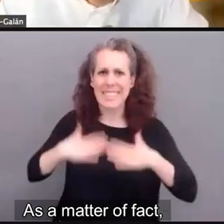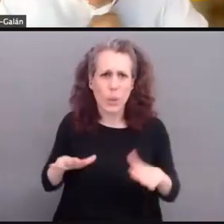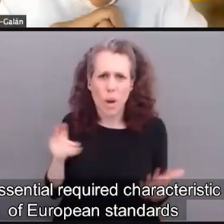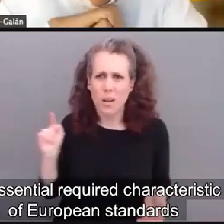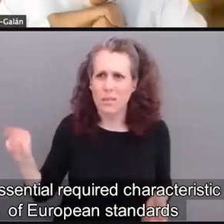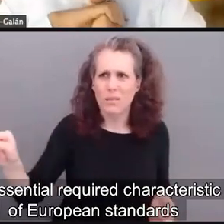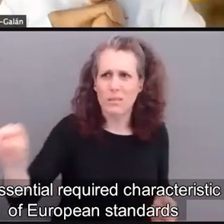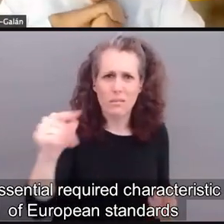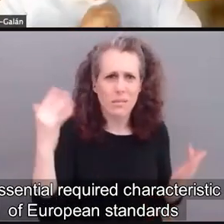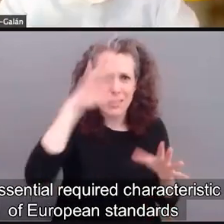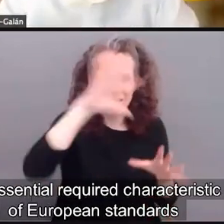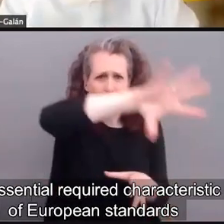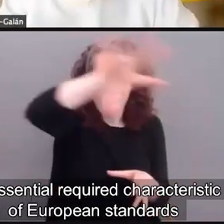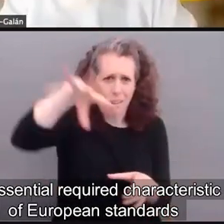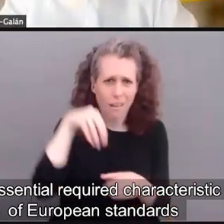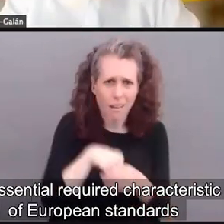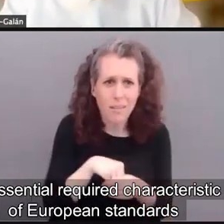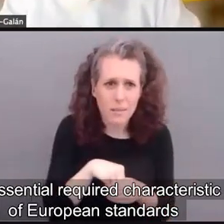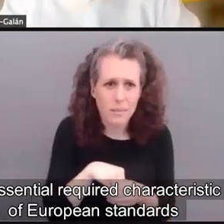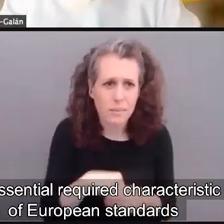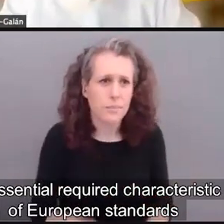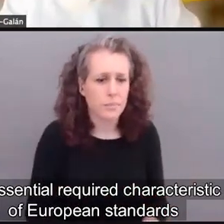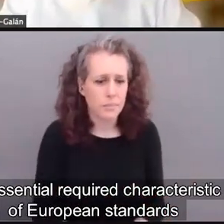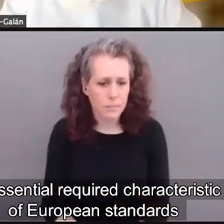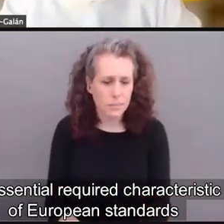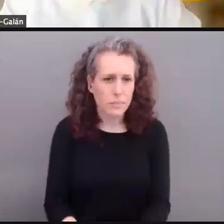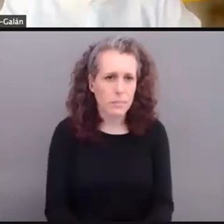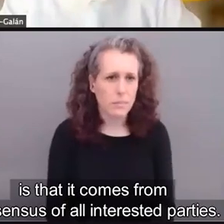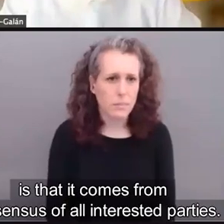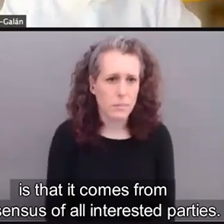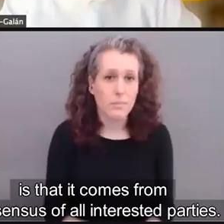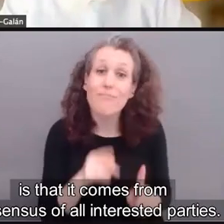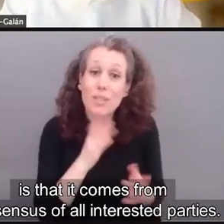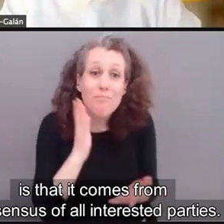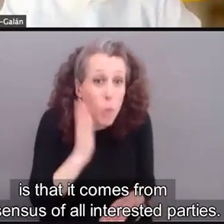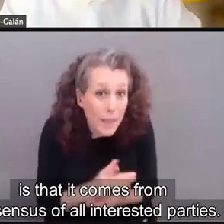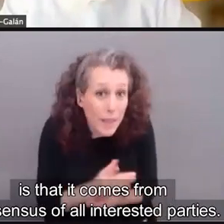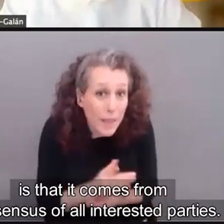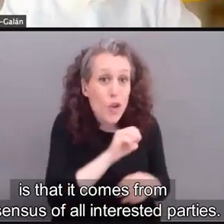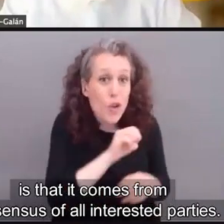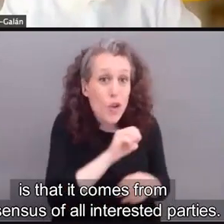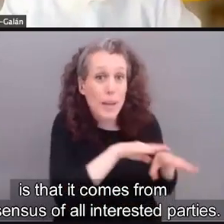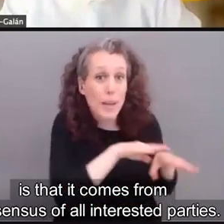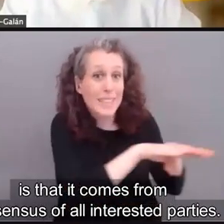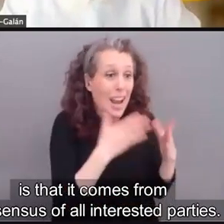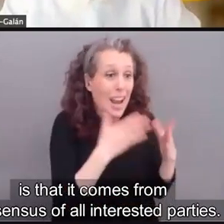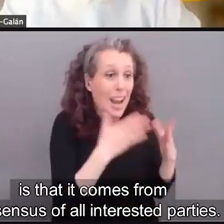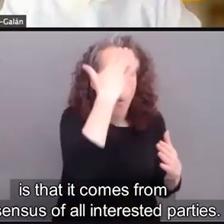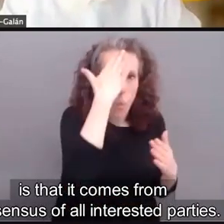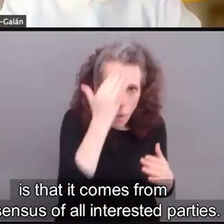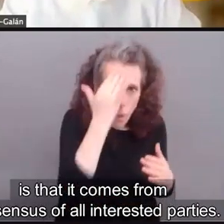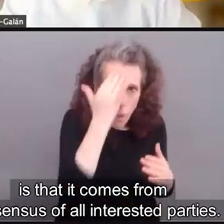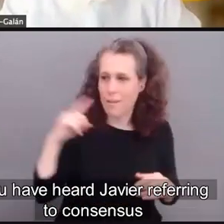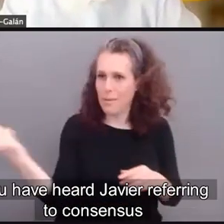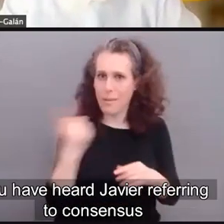of fact, an essential required characteristic of European standard is that it results from consensus of all